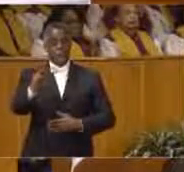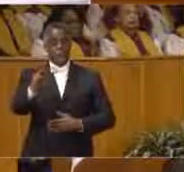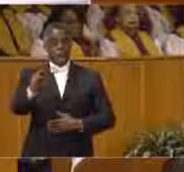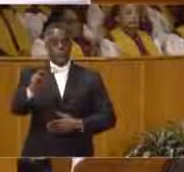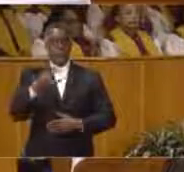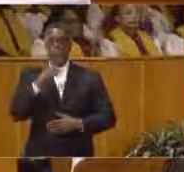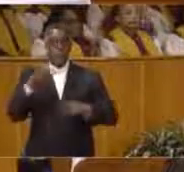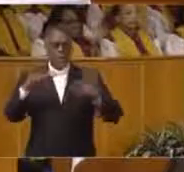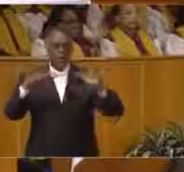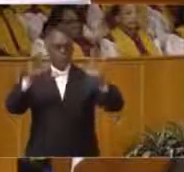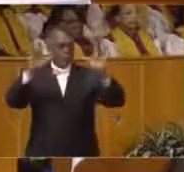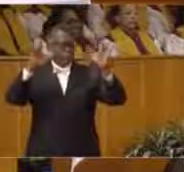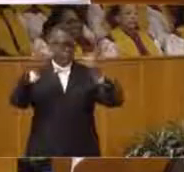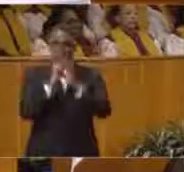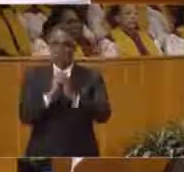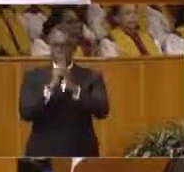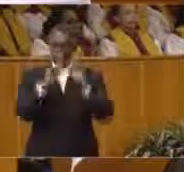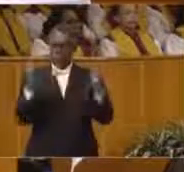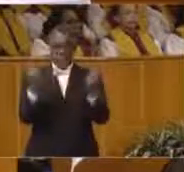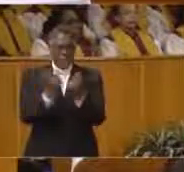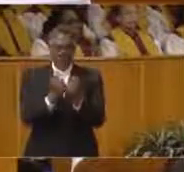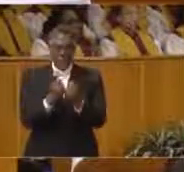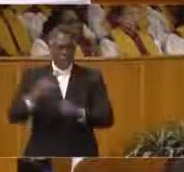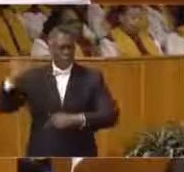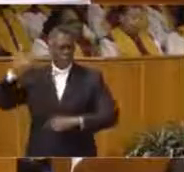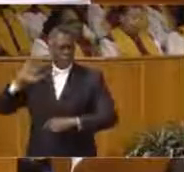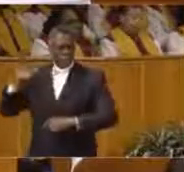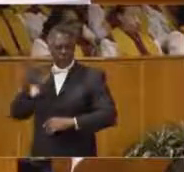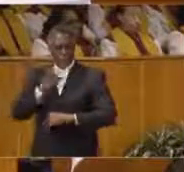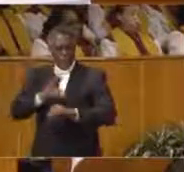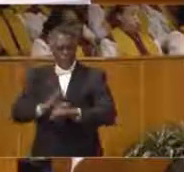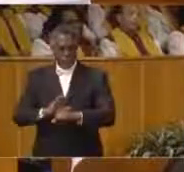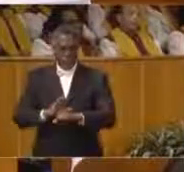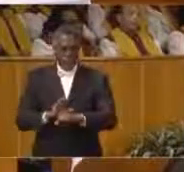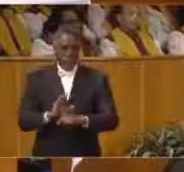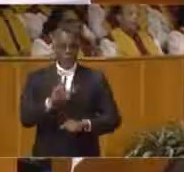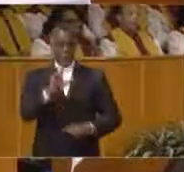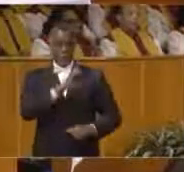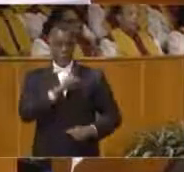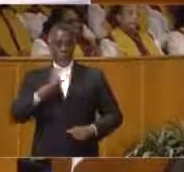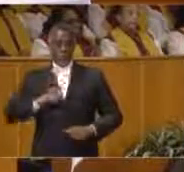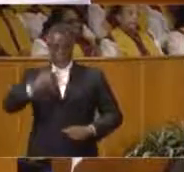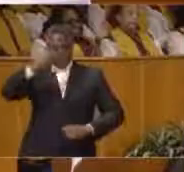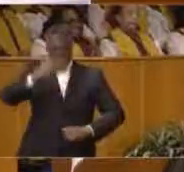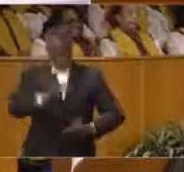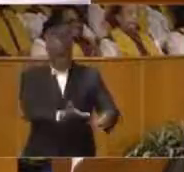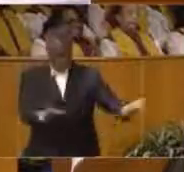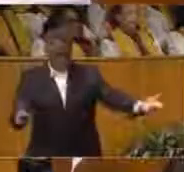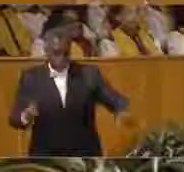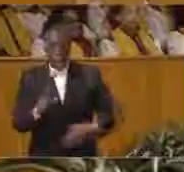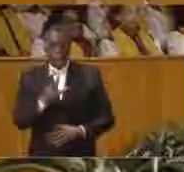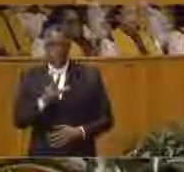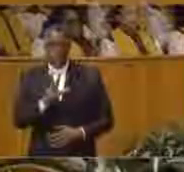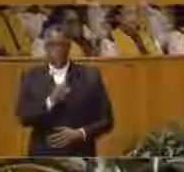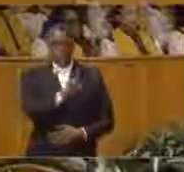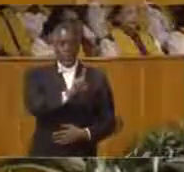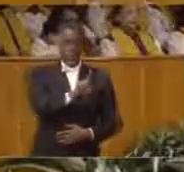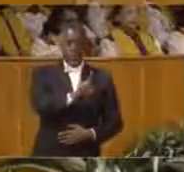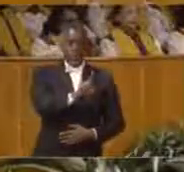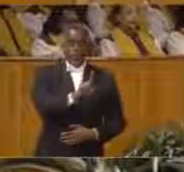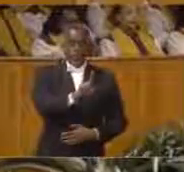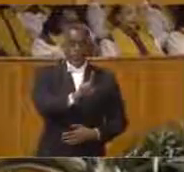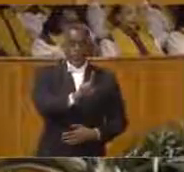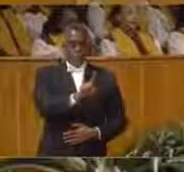Wasn't no praise and worship team. You had three deacons down front. One would